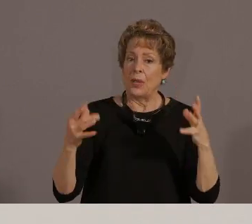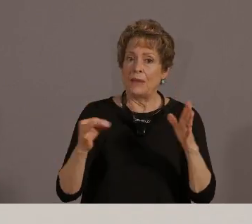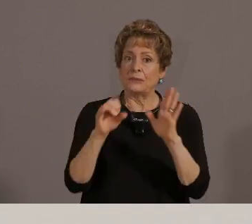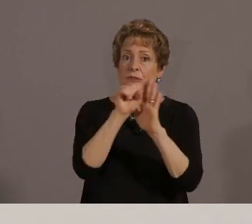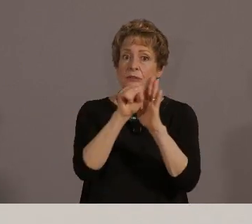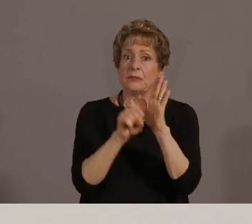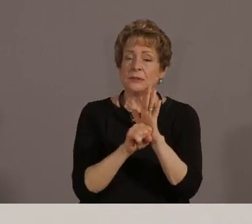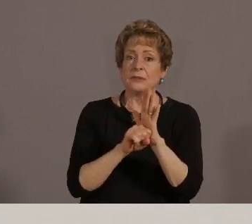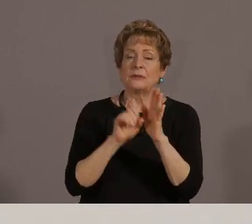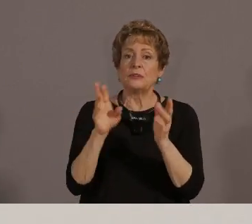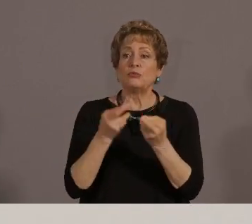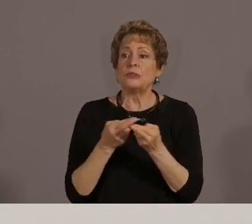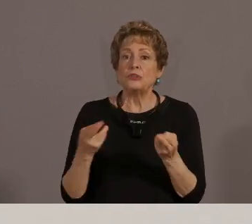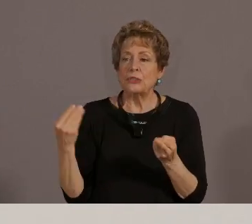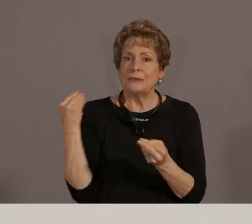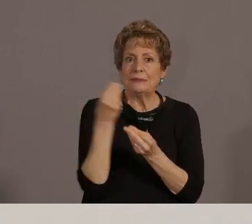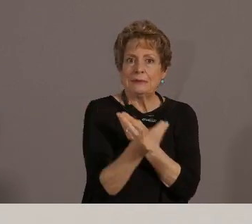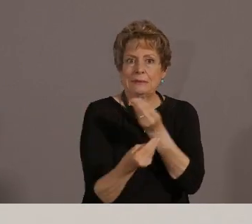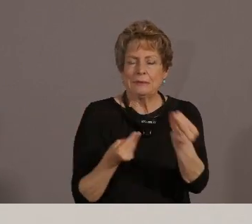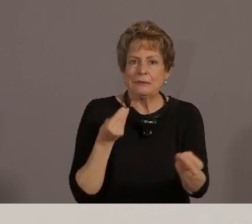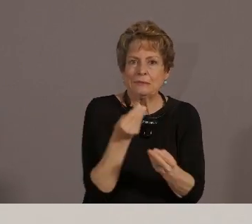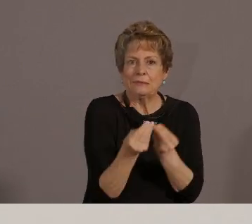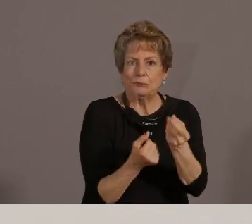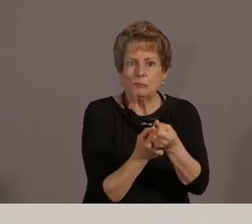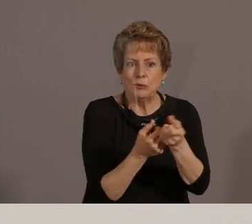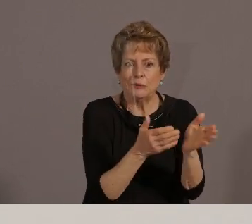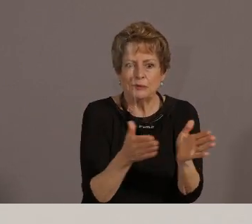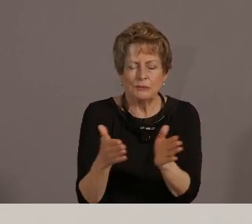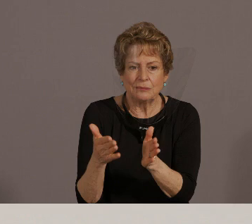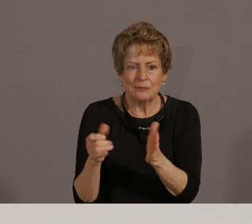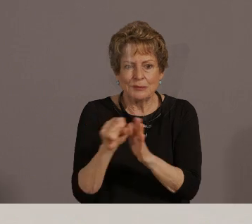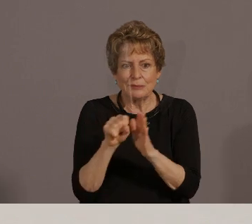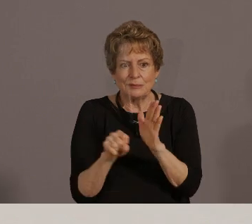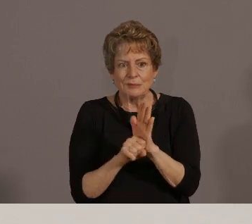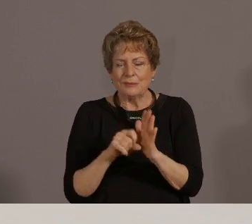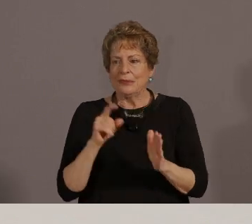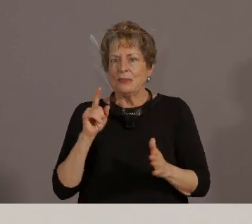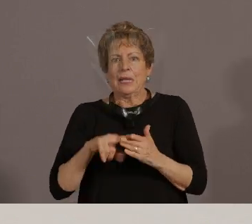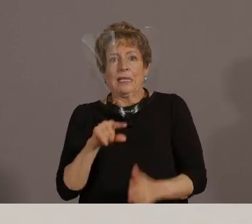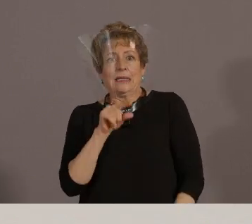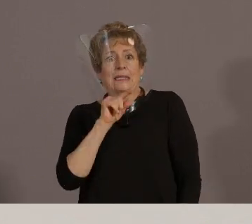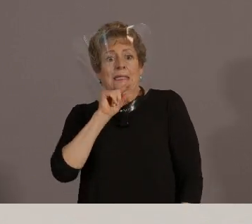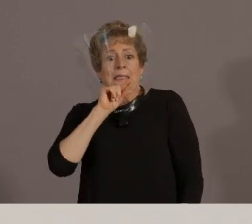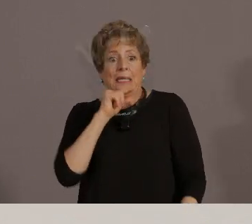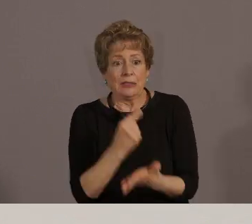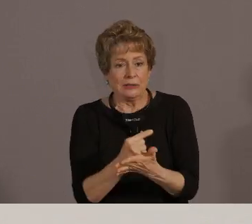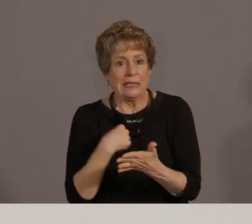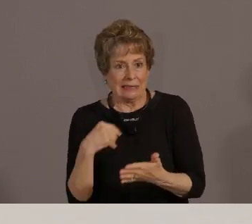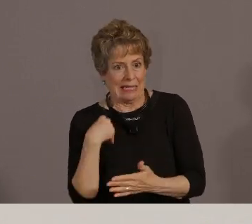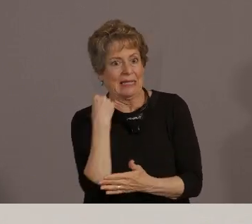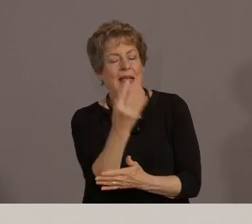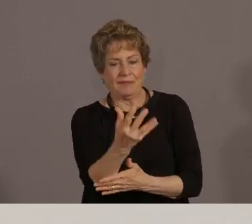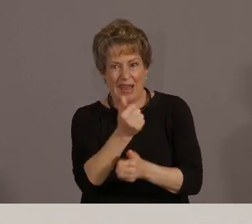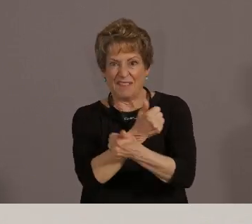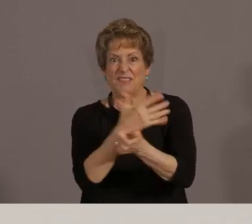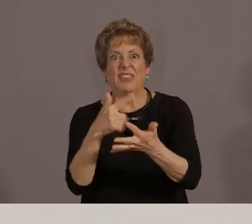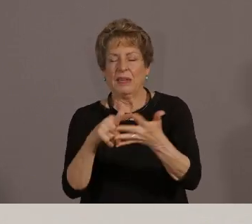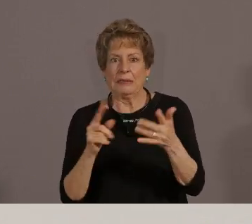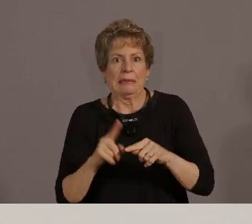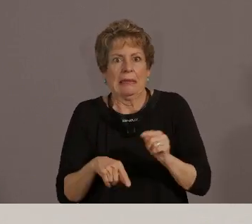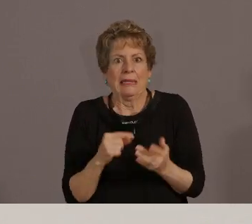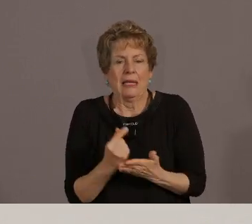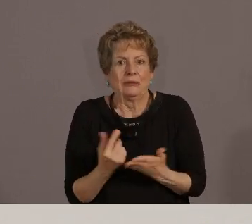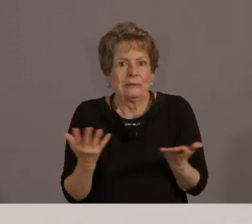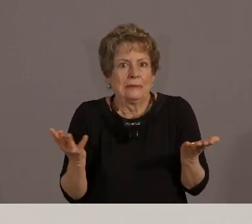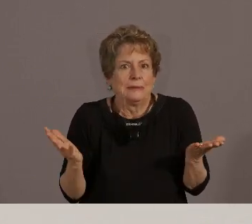certain guarantees that the state was just not comfortable providing for a site that we didn't think would add a lot of capacity beyond what